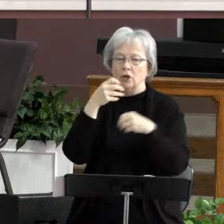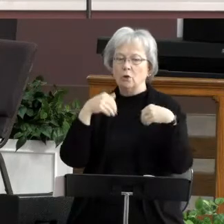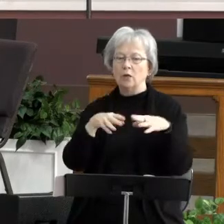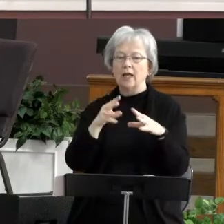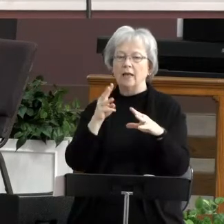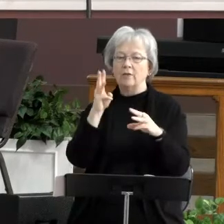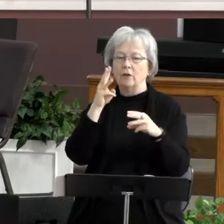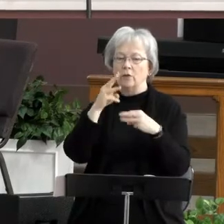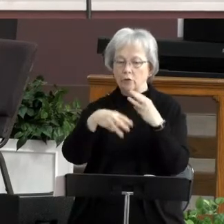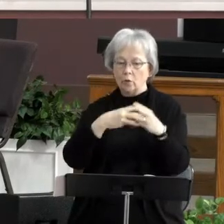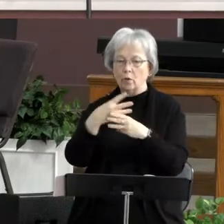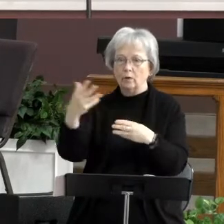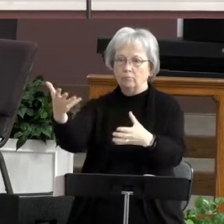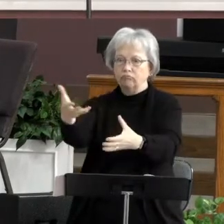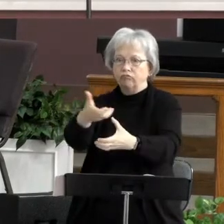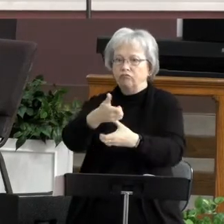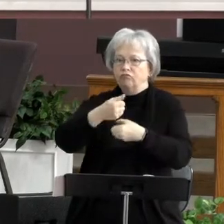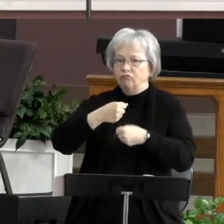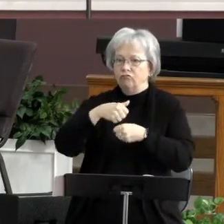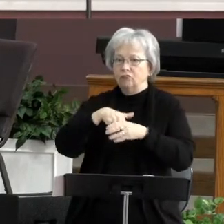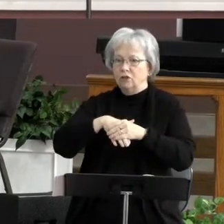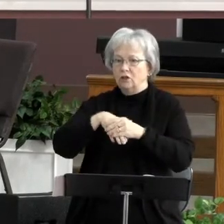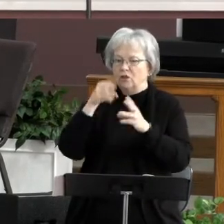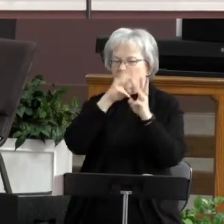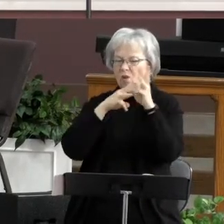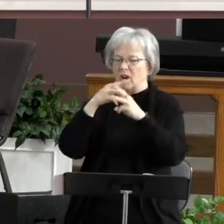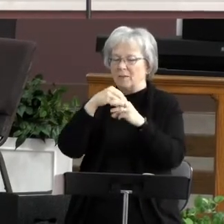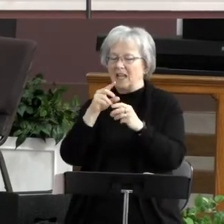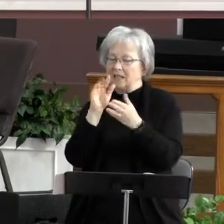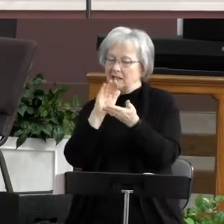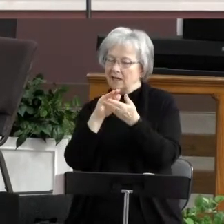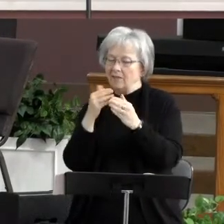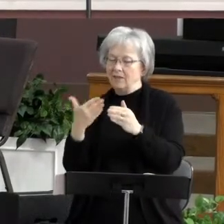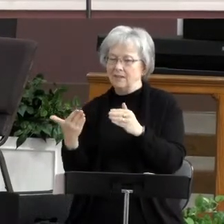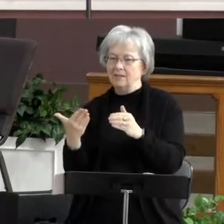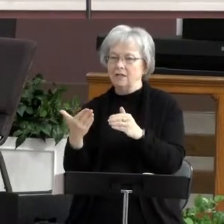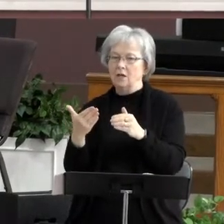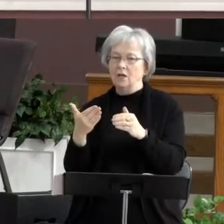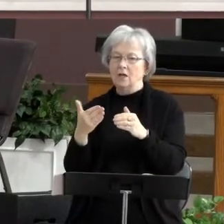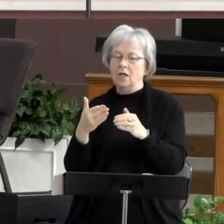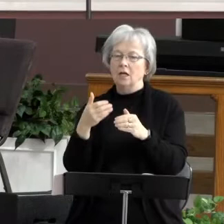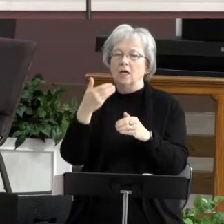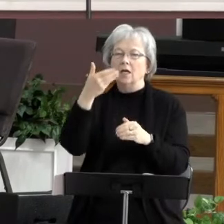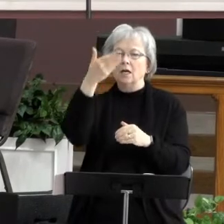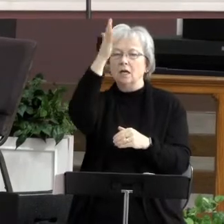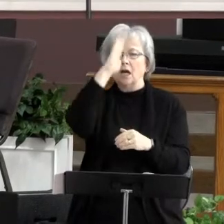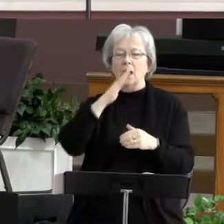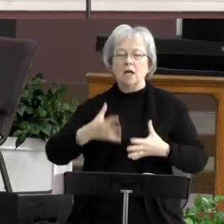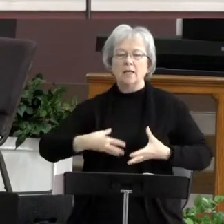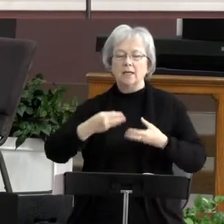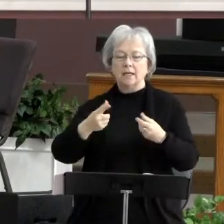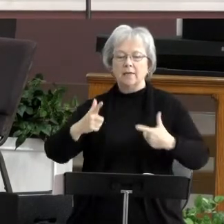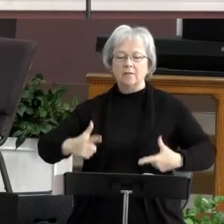little things. Life, God has given you that, and only God will take that.